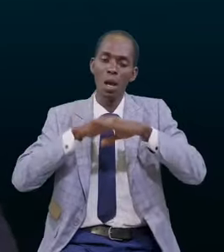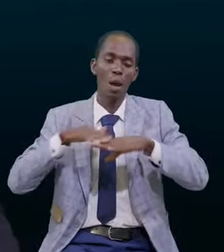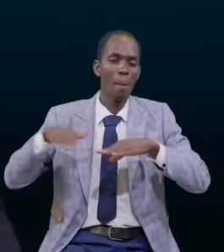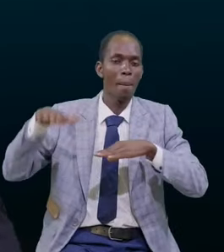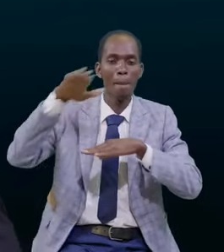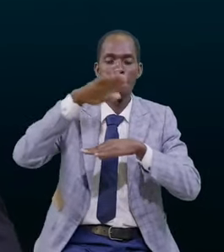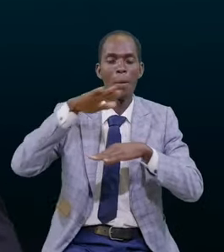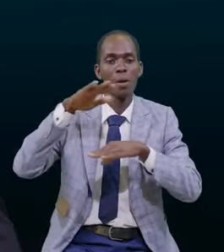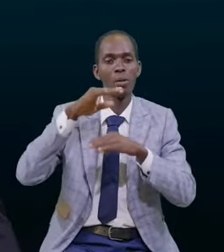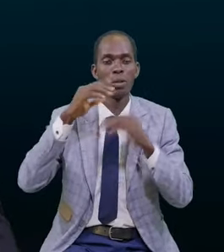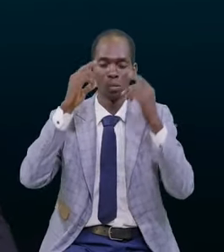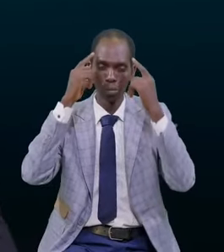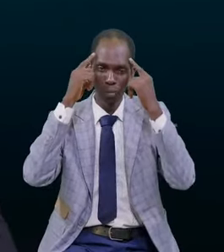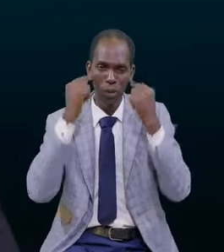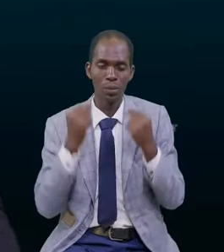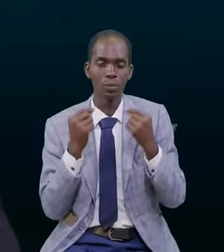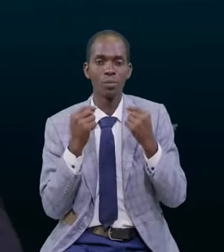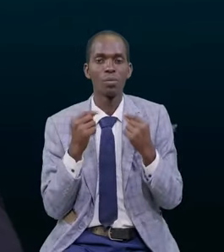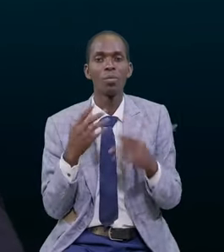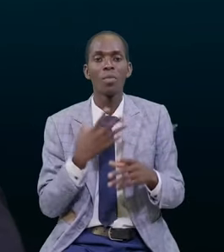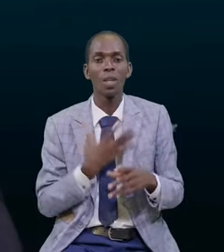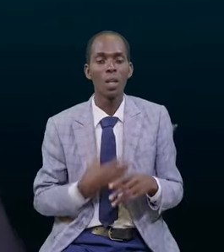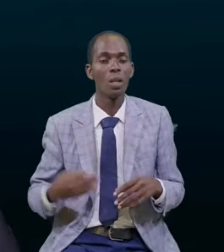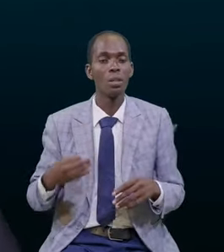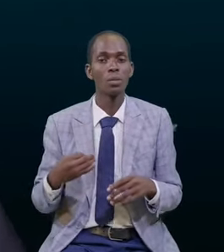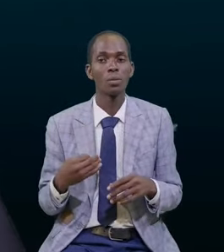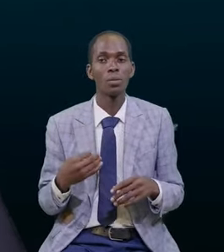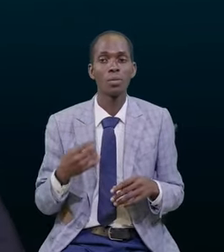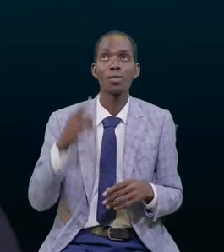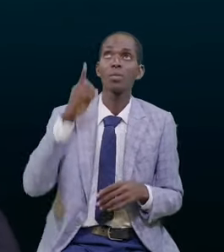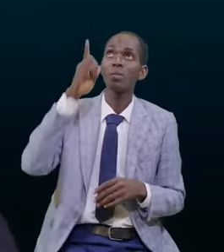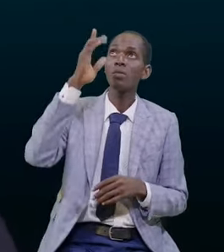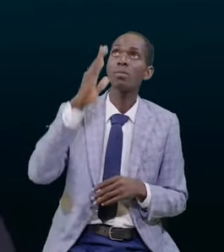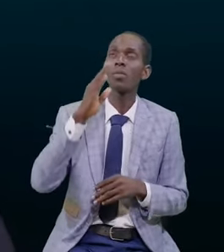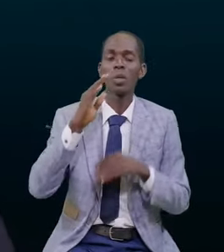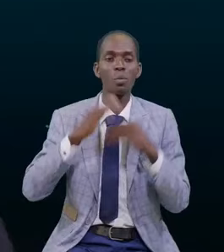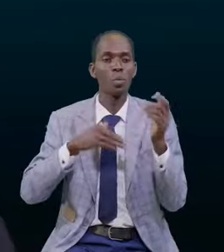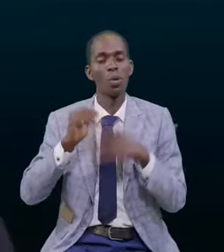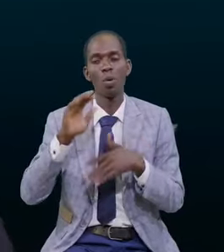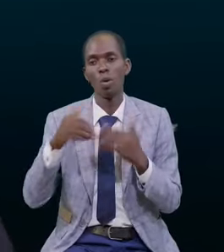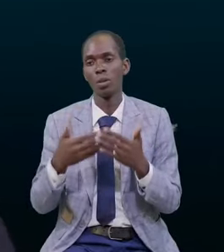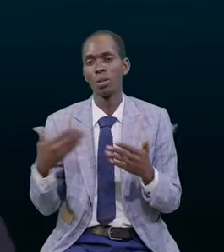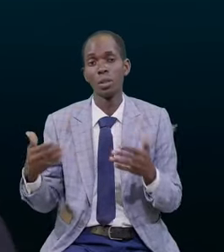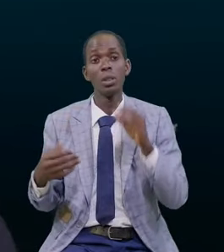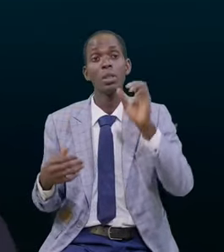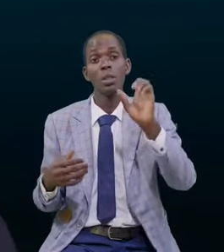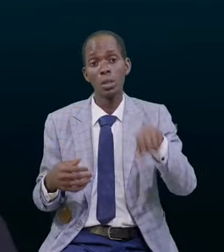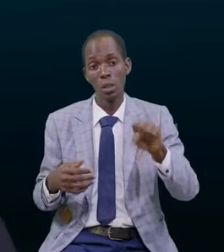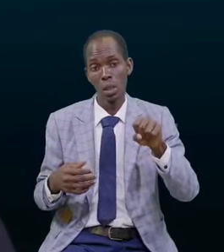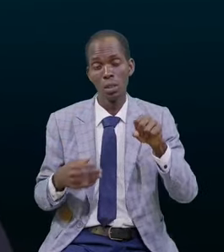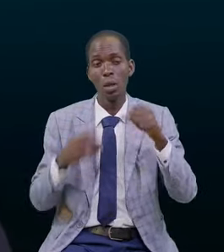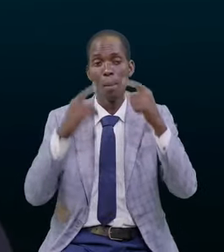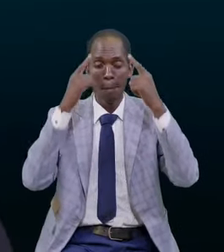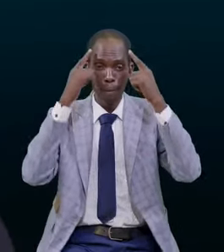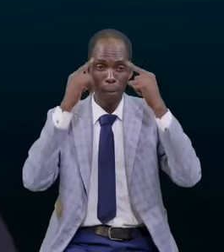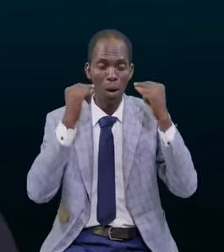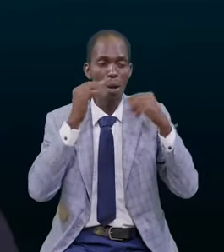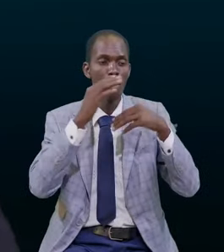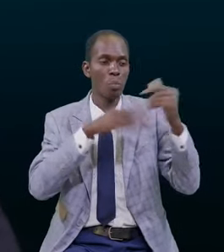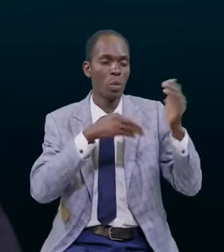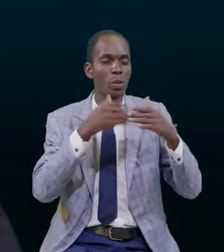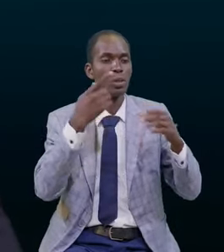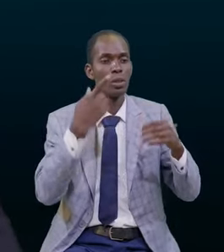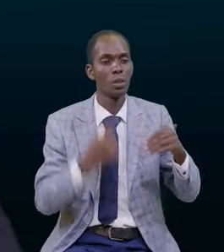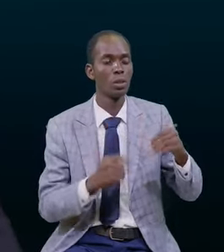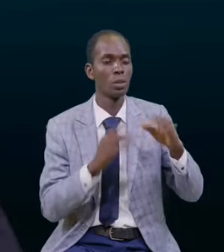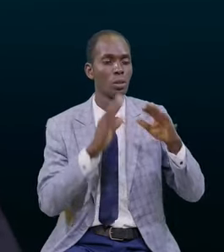God that build all things of course Moses built the Tabernacle of the congregation in the Old Testament